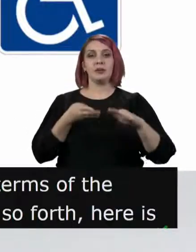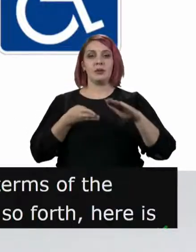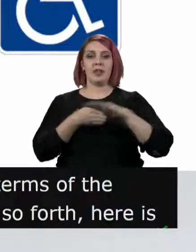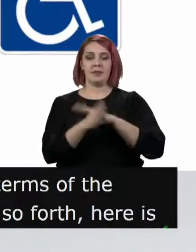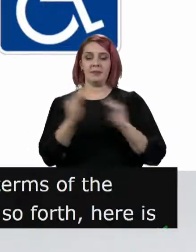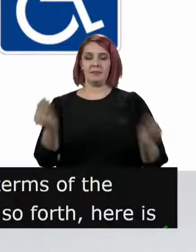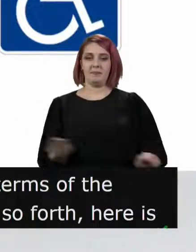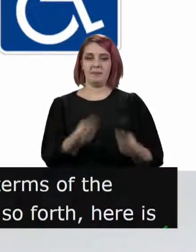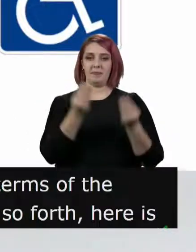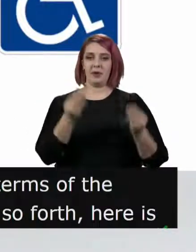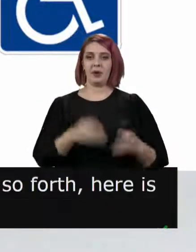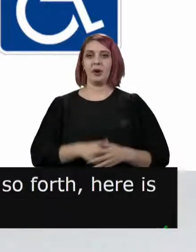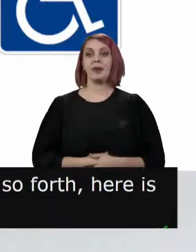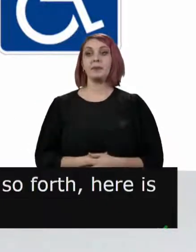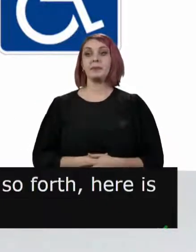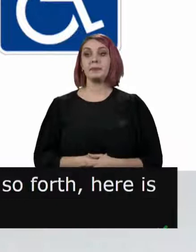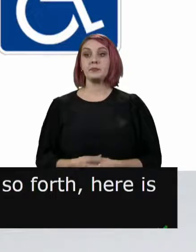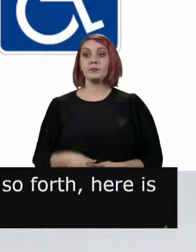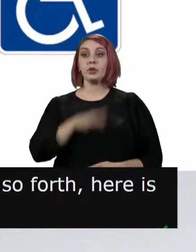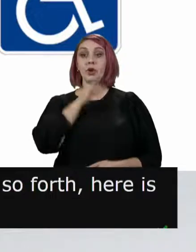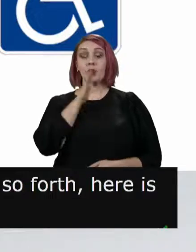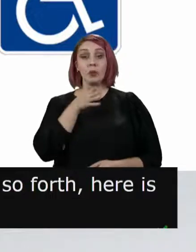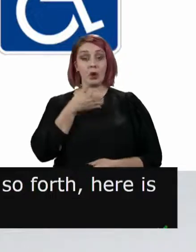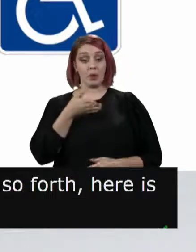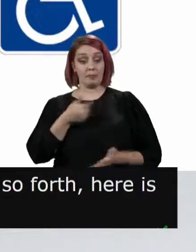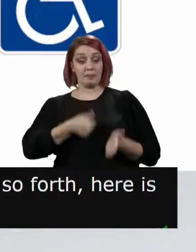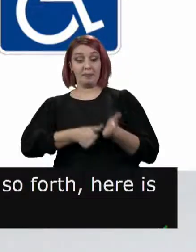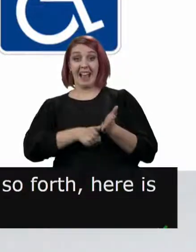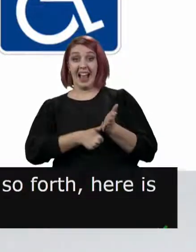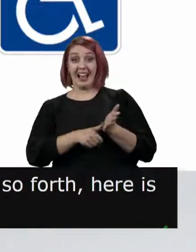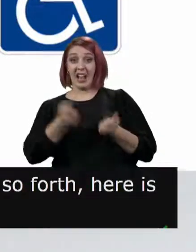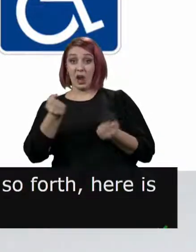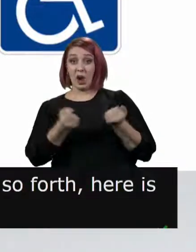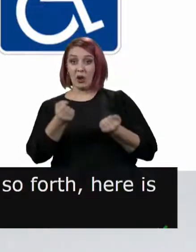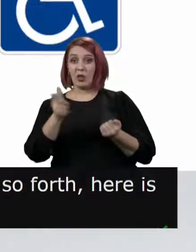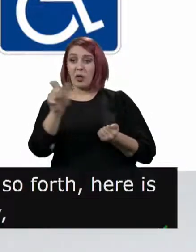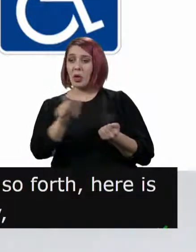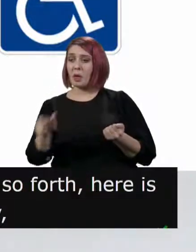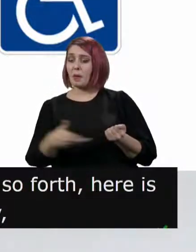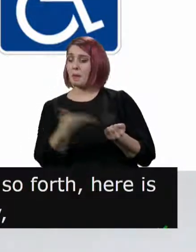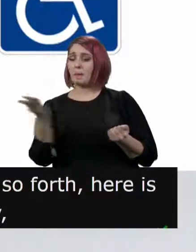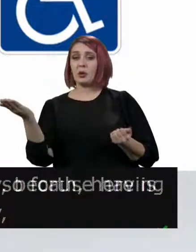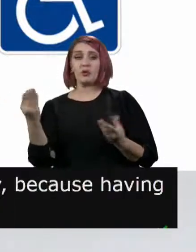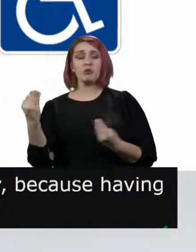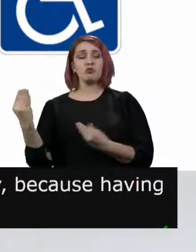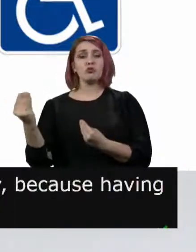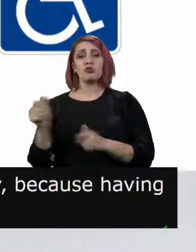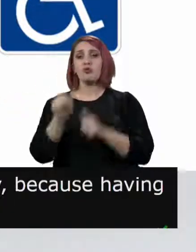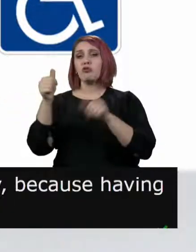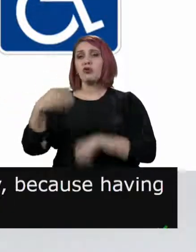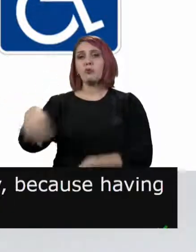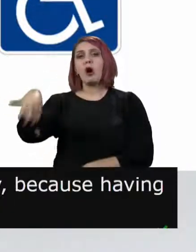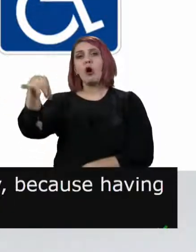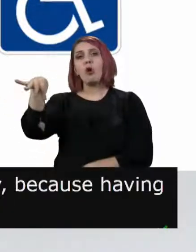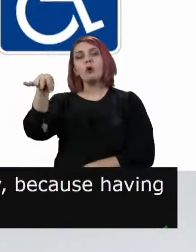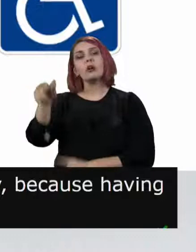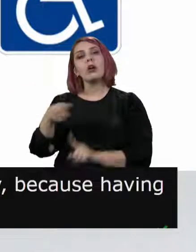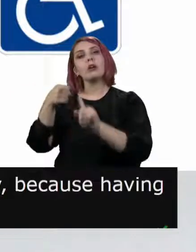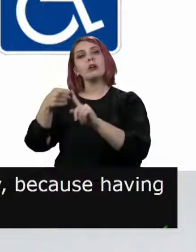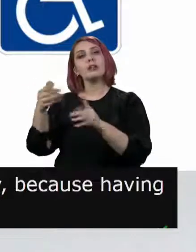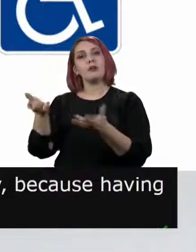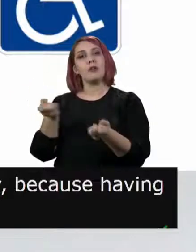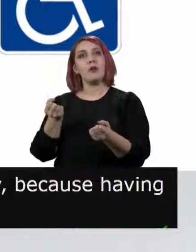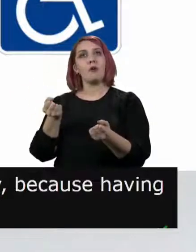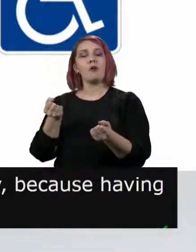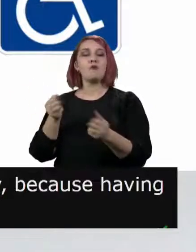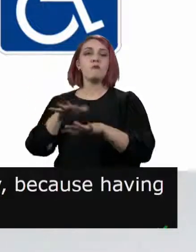improve accessibility because having a driver's license for many people is the only way